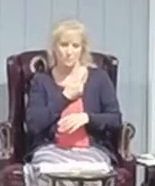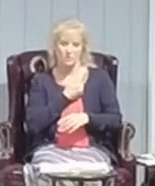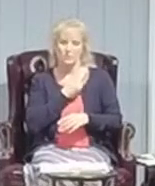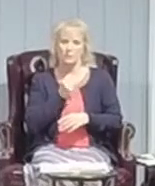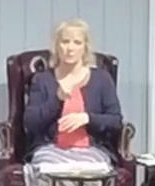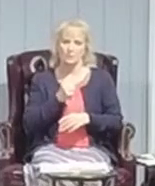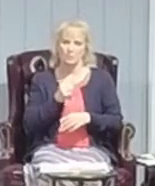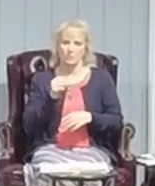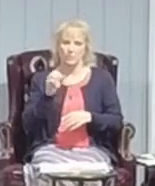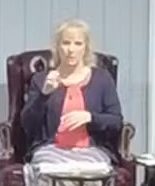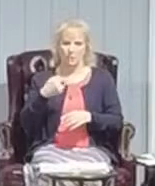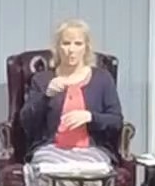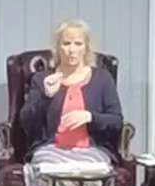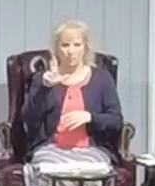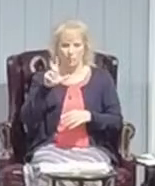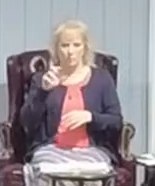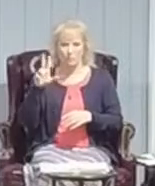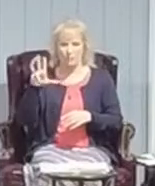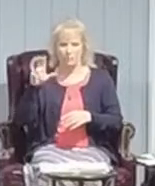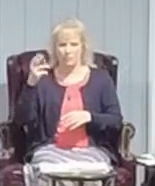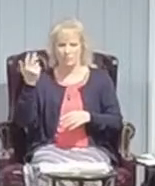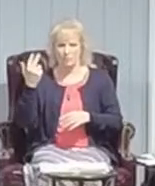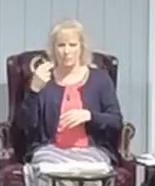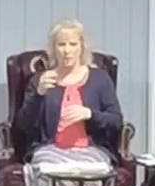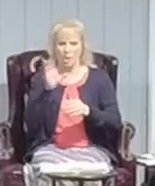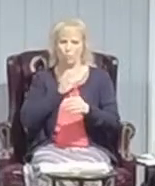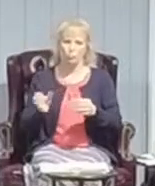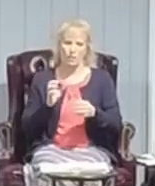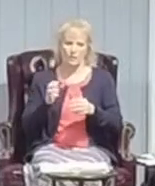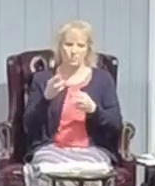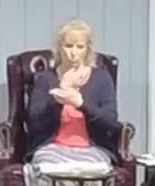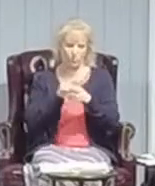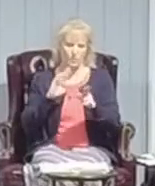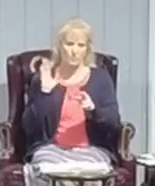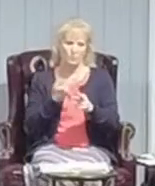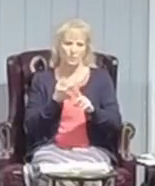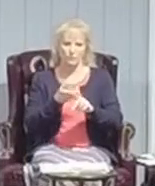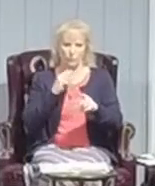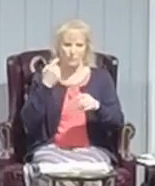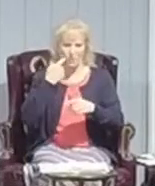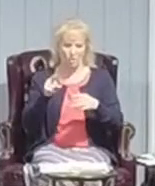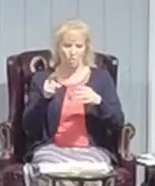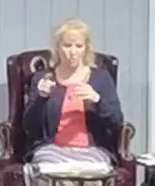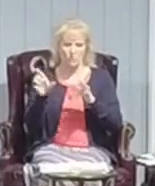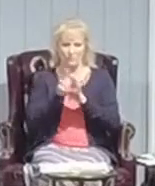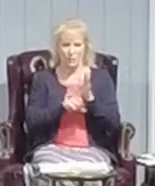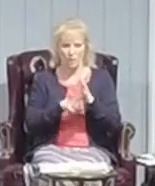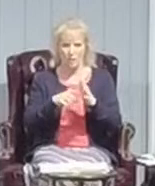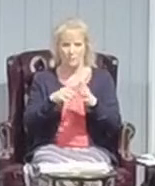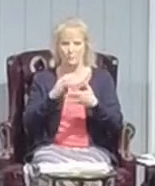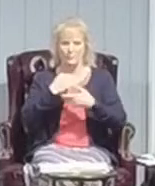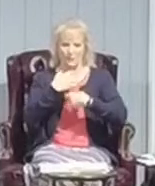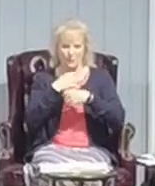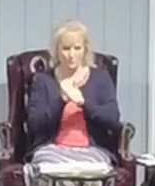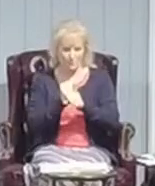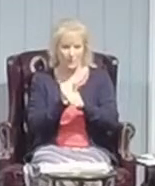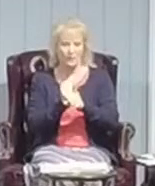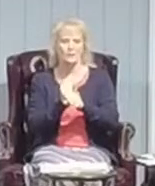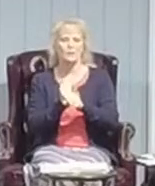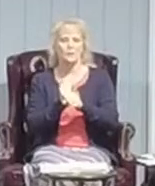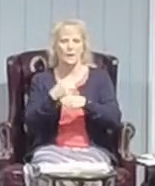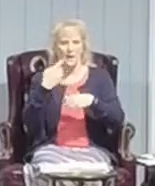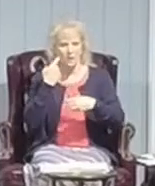Galatians 3:13 says this, Christ hath redeemed us from the curse of the law, being made a curse for